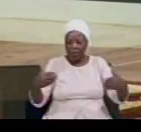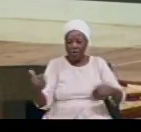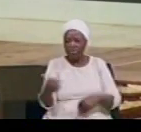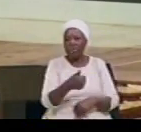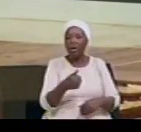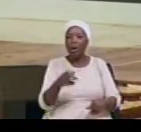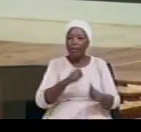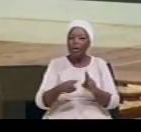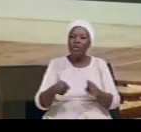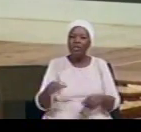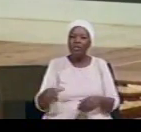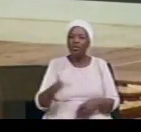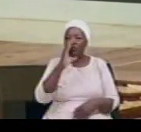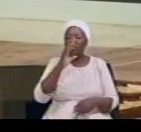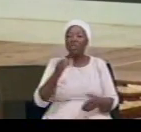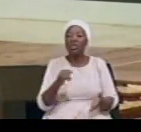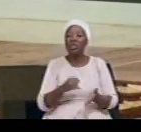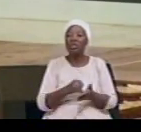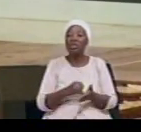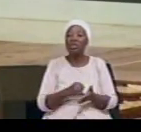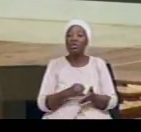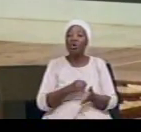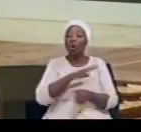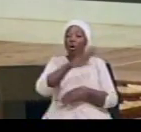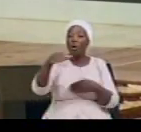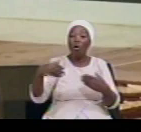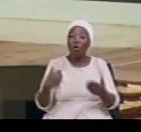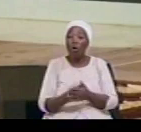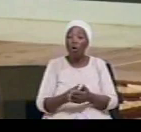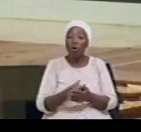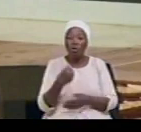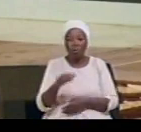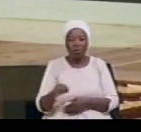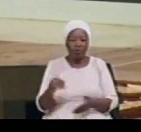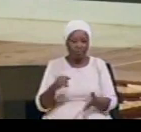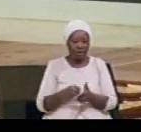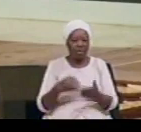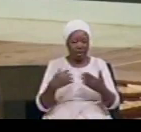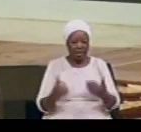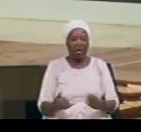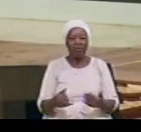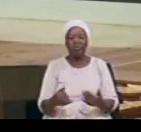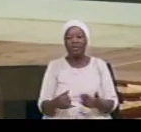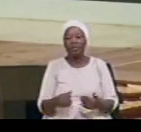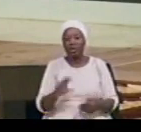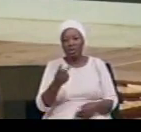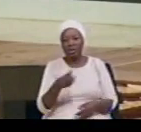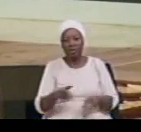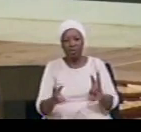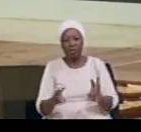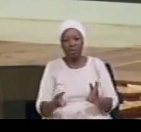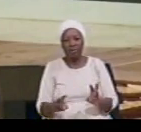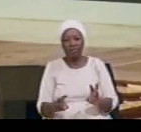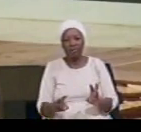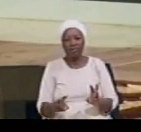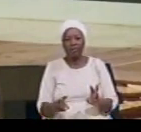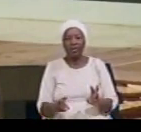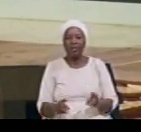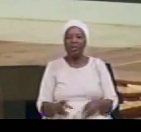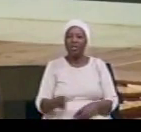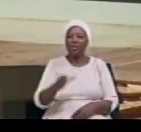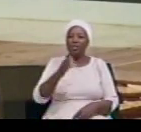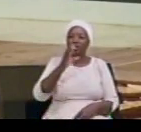all of it. I'm going to read it the second way now. Drink ye all of